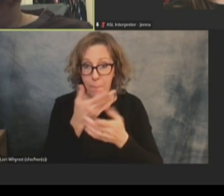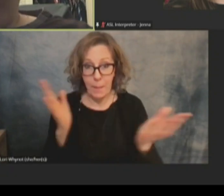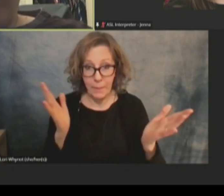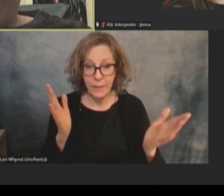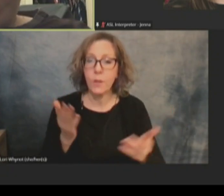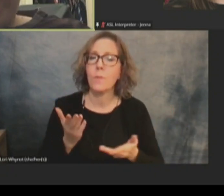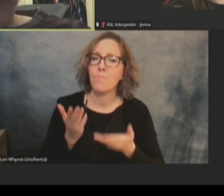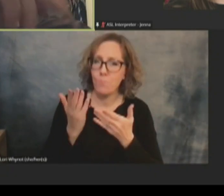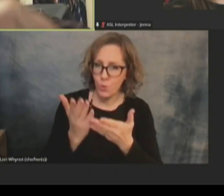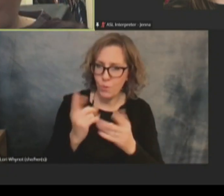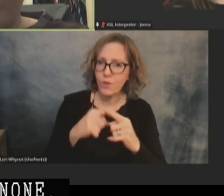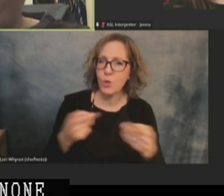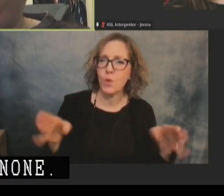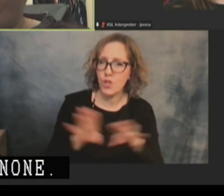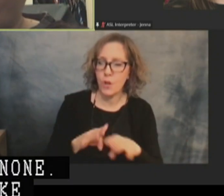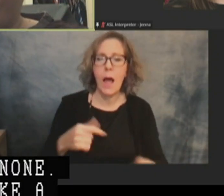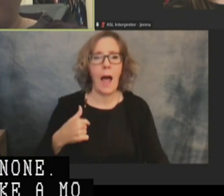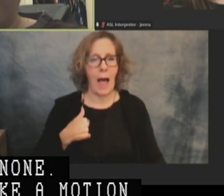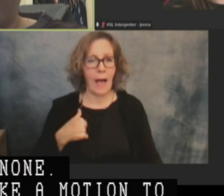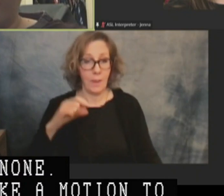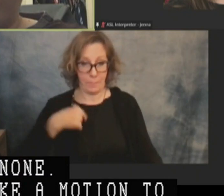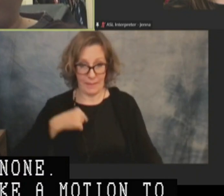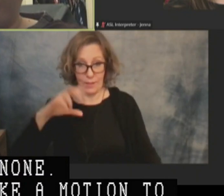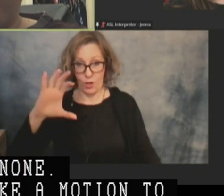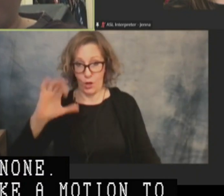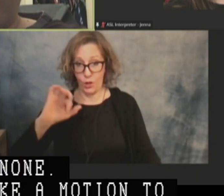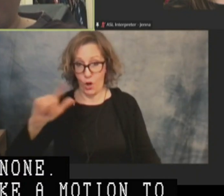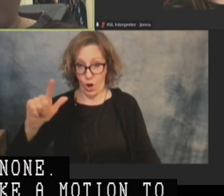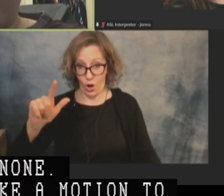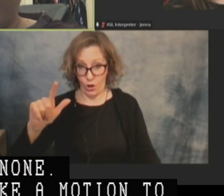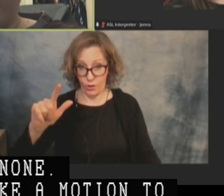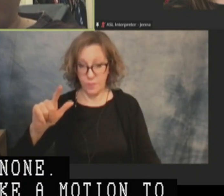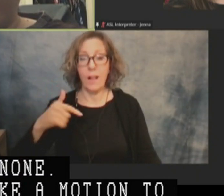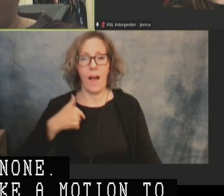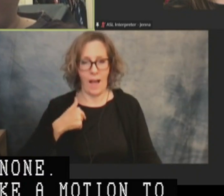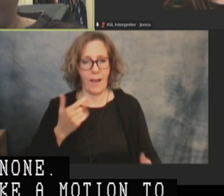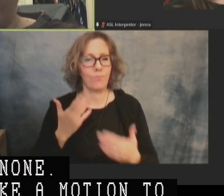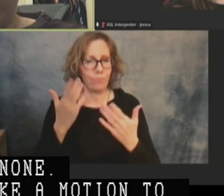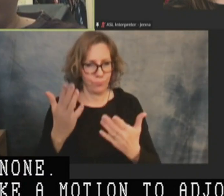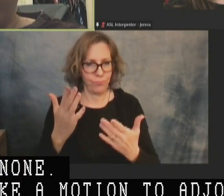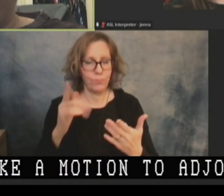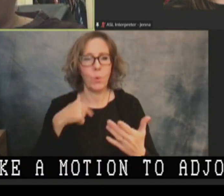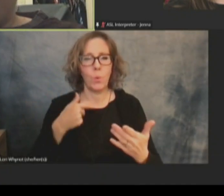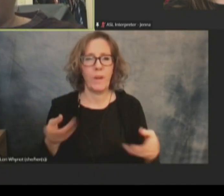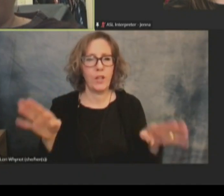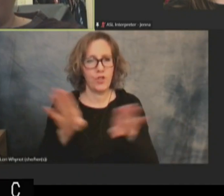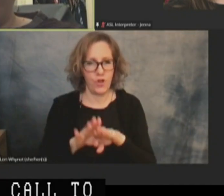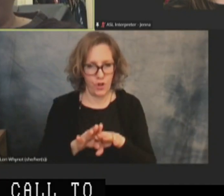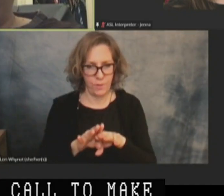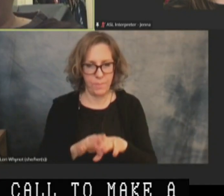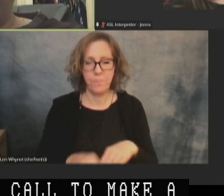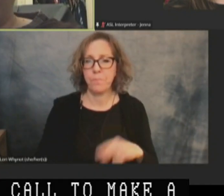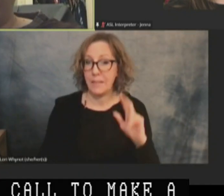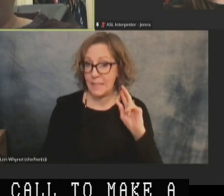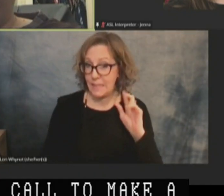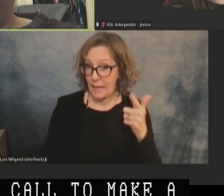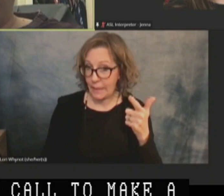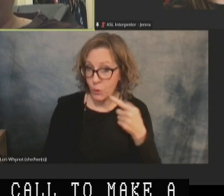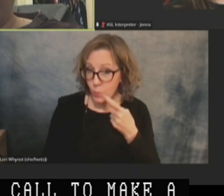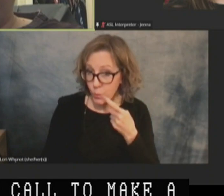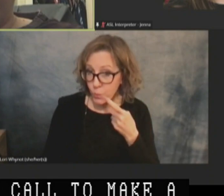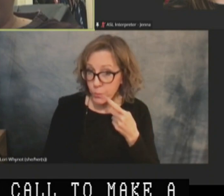adjourn. This is Carl Richardson. I make a motion to adjourn. Second?